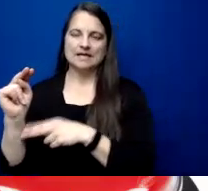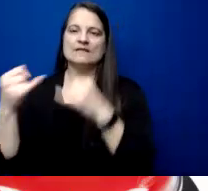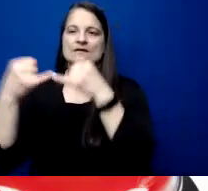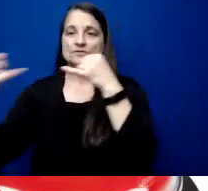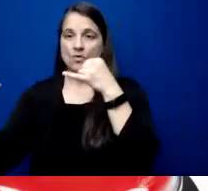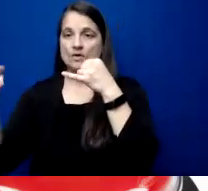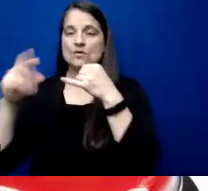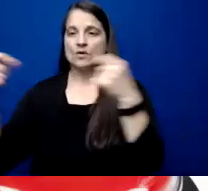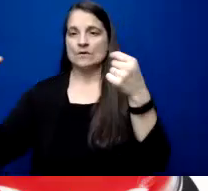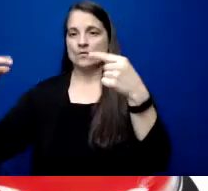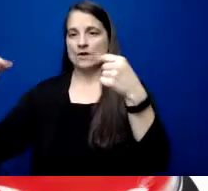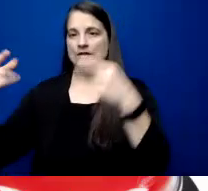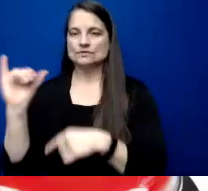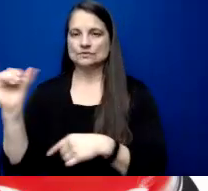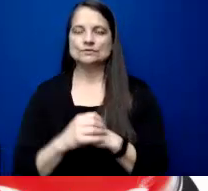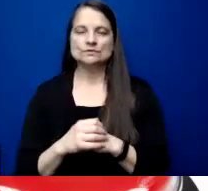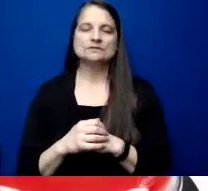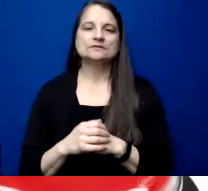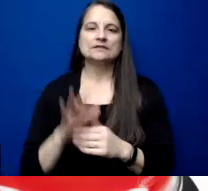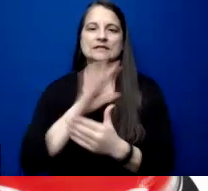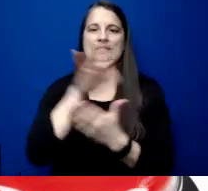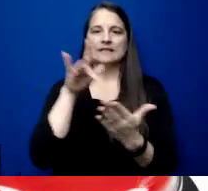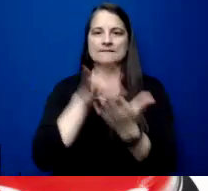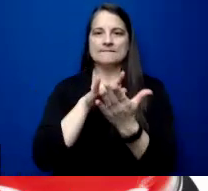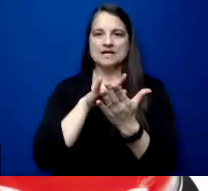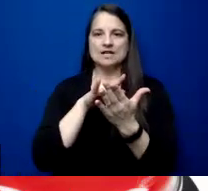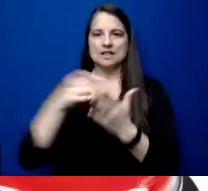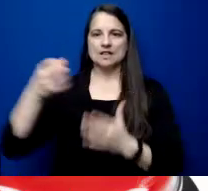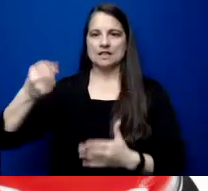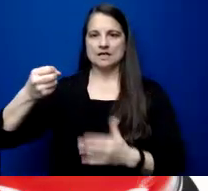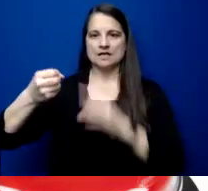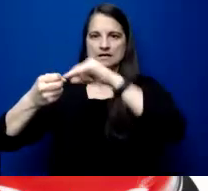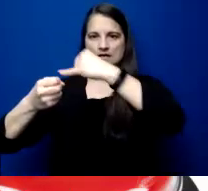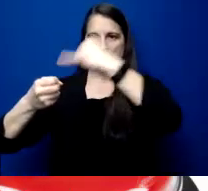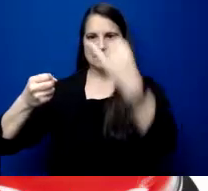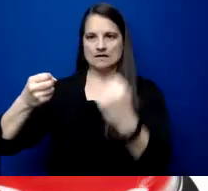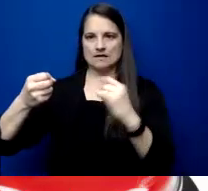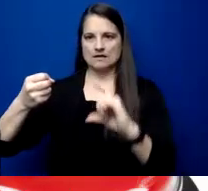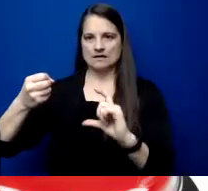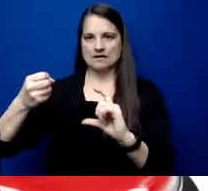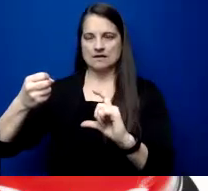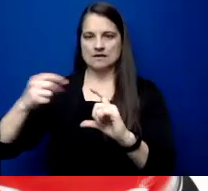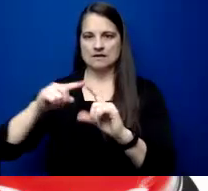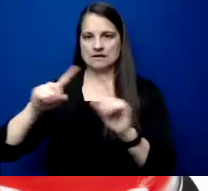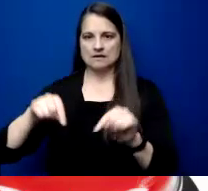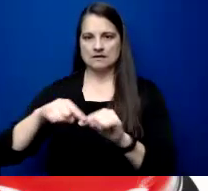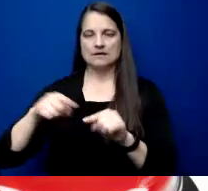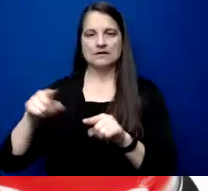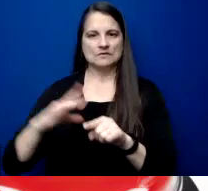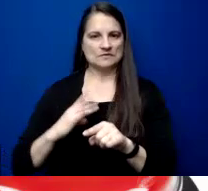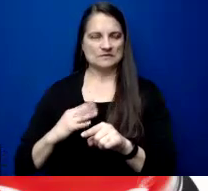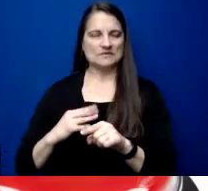version of that. In the middle here, we have the grip and puff switch. This one is snazzy.